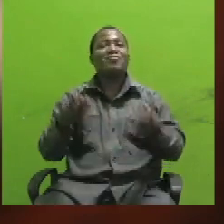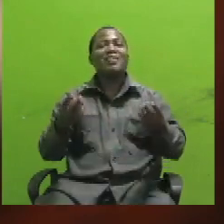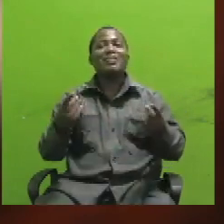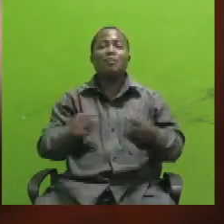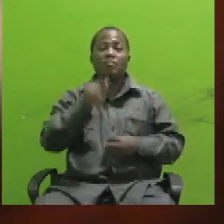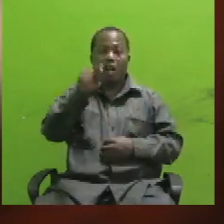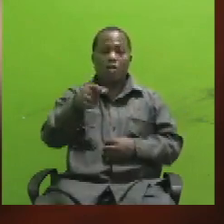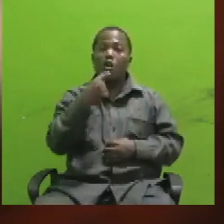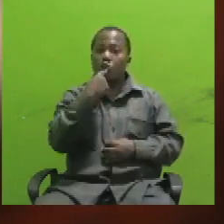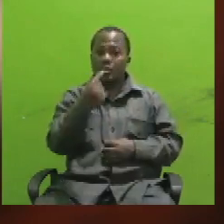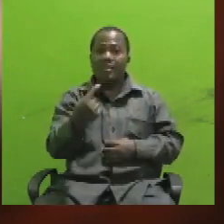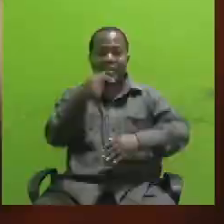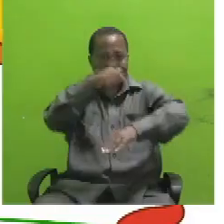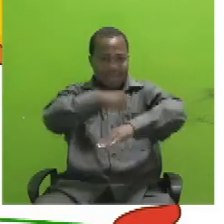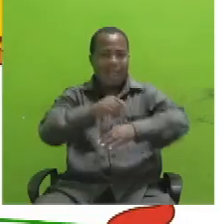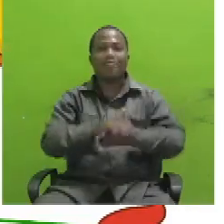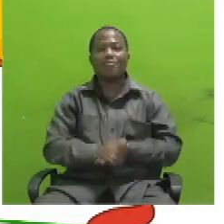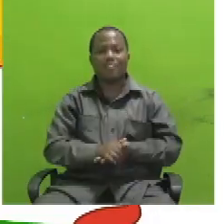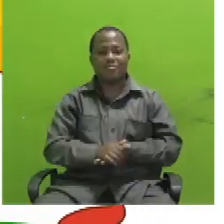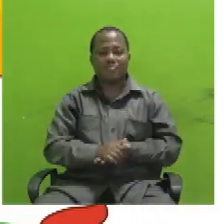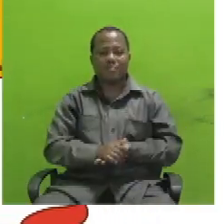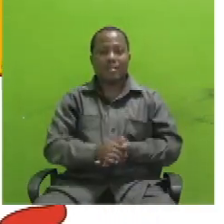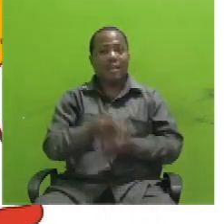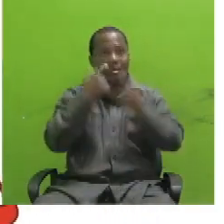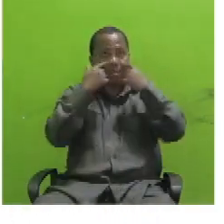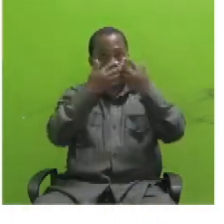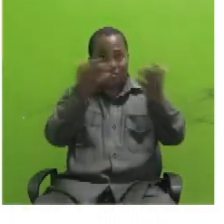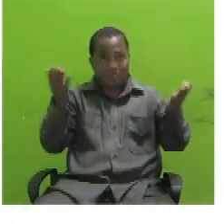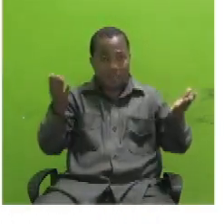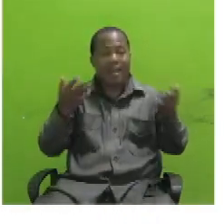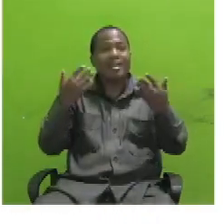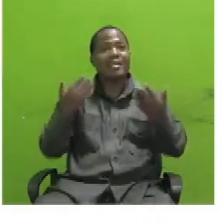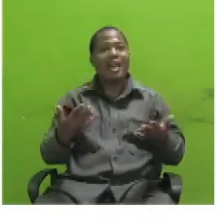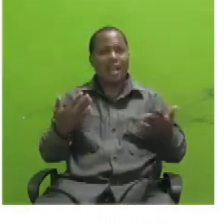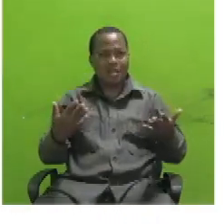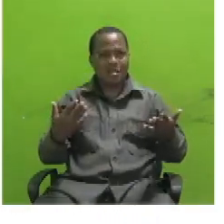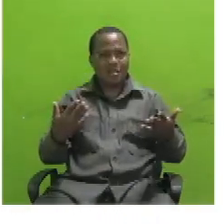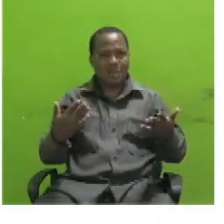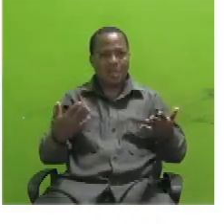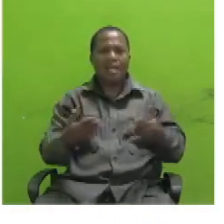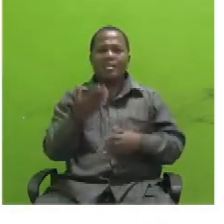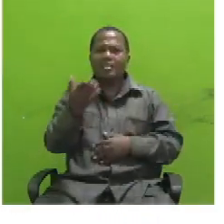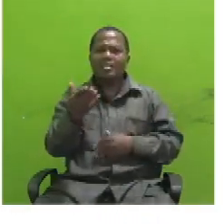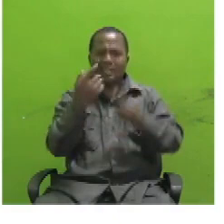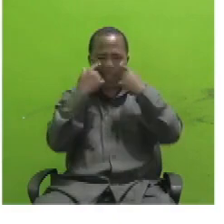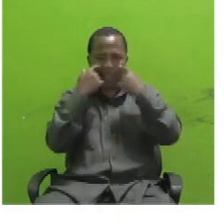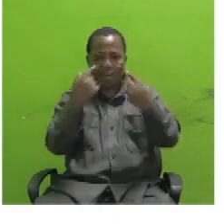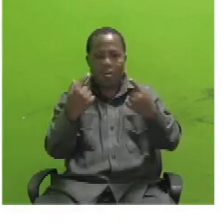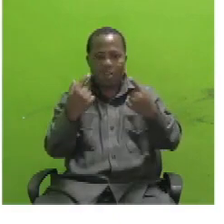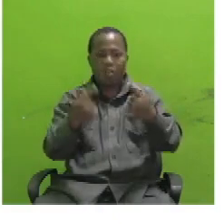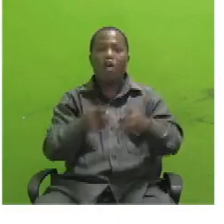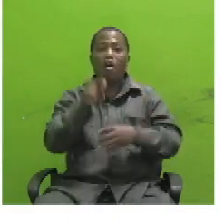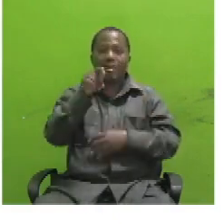for you to tell the time. My dear viewers, now please have a look of